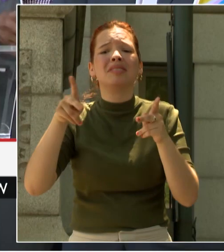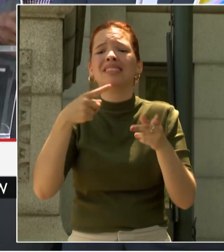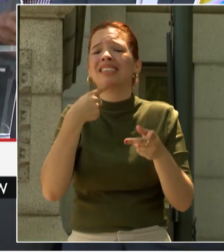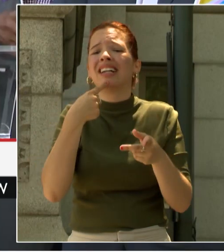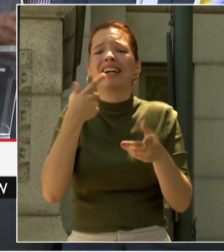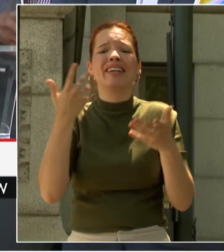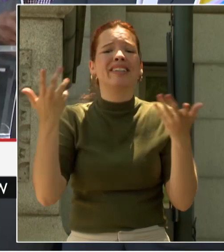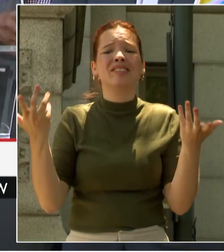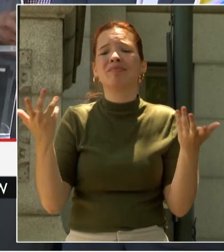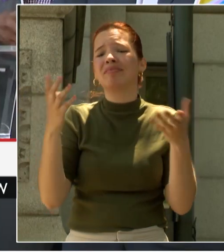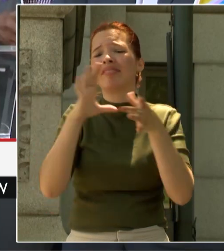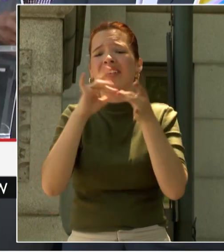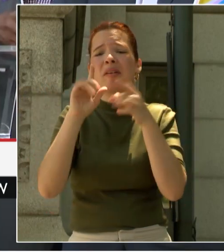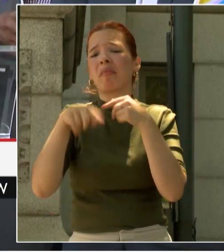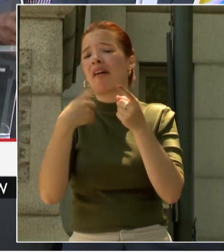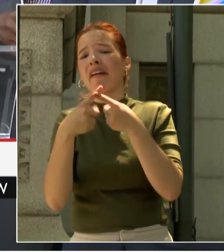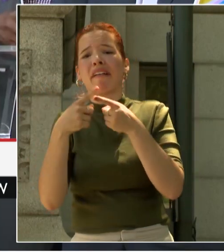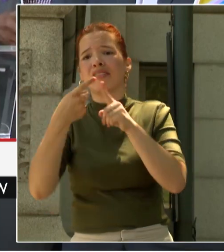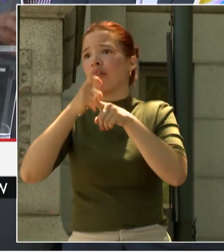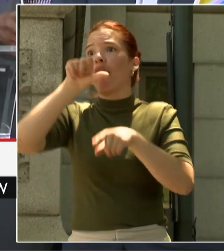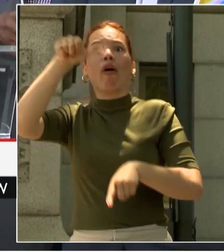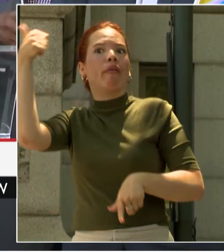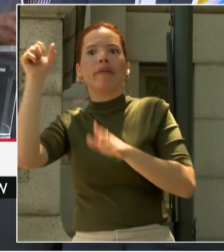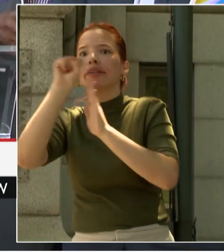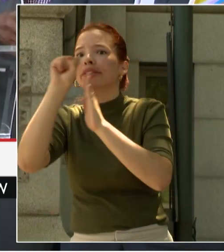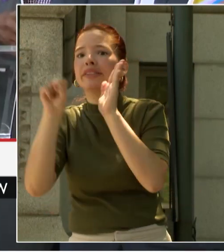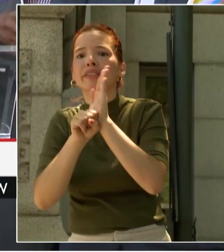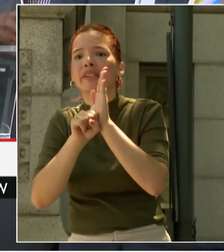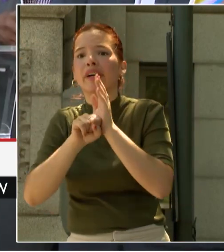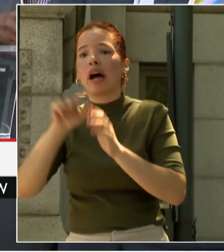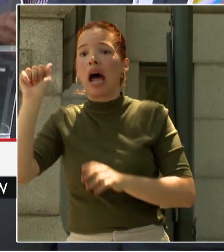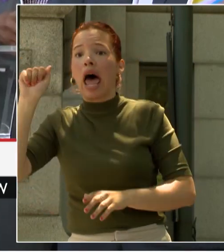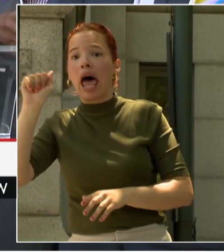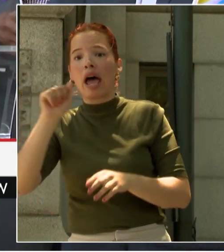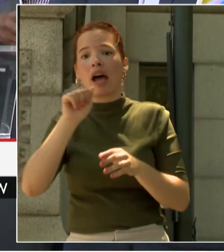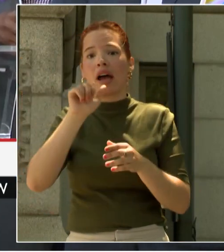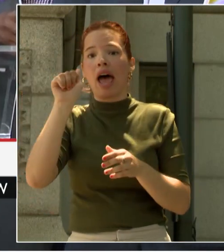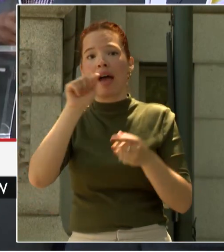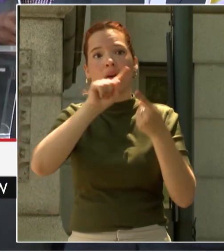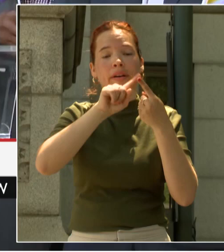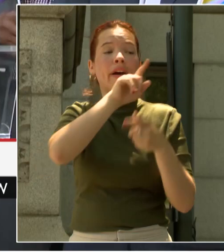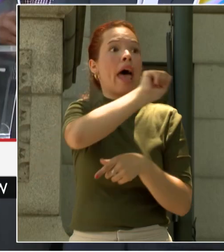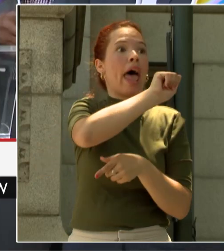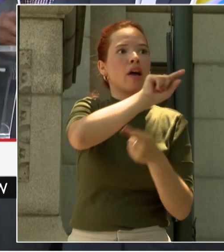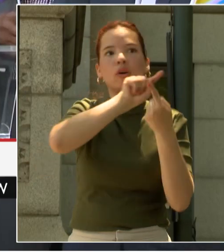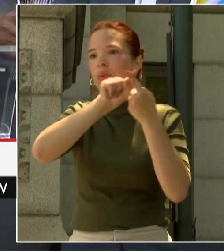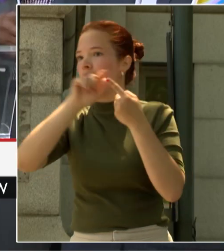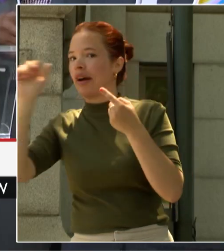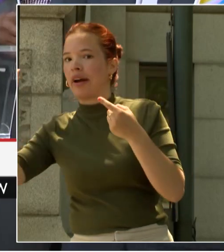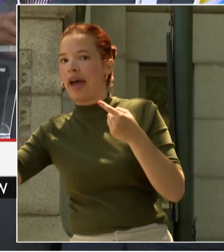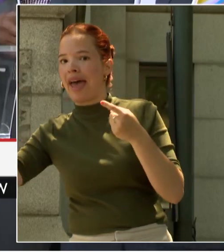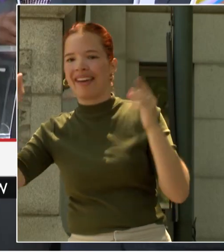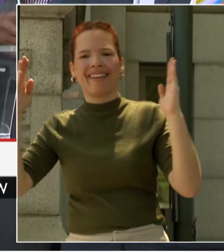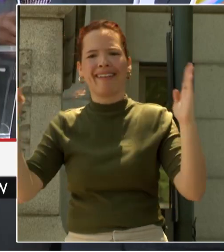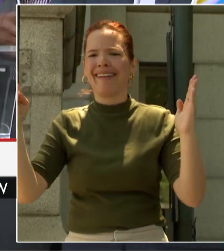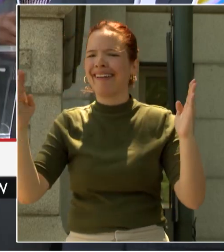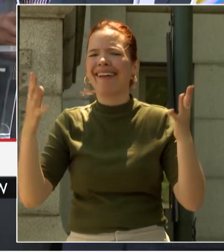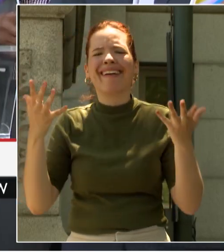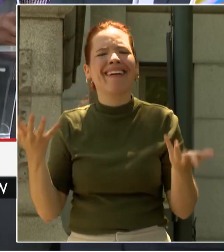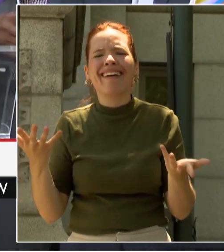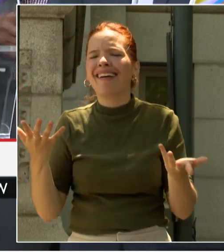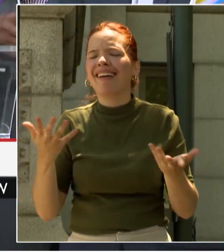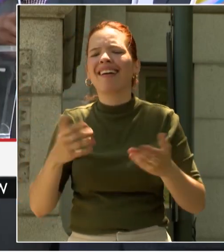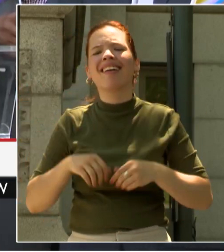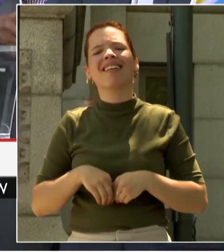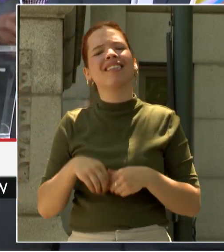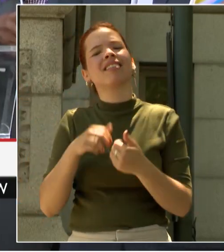a state where it has A at the beginning or A at the end. It's about love, it's about